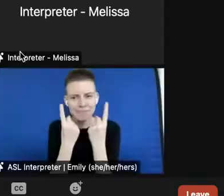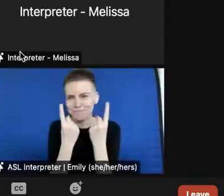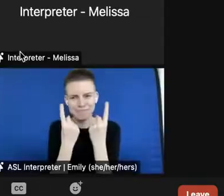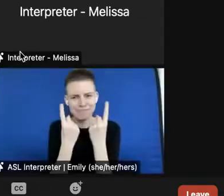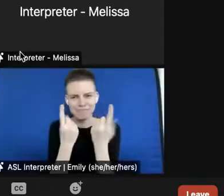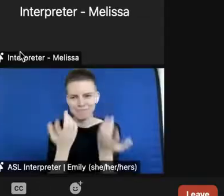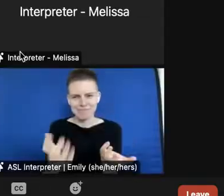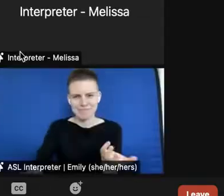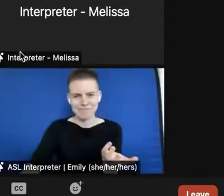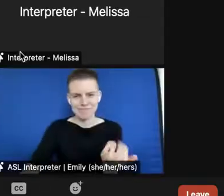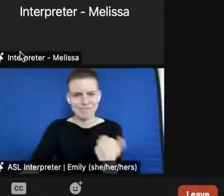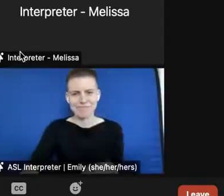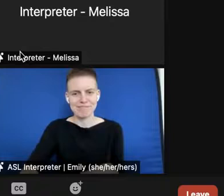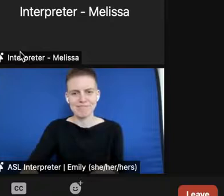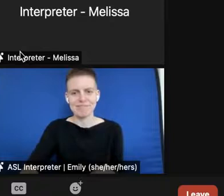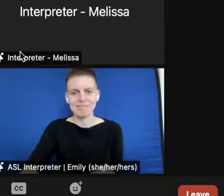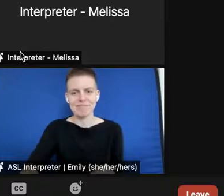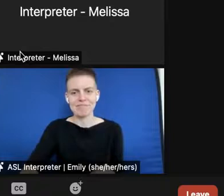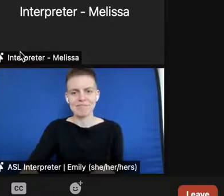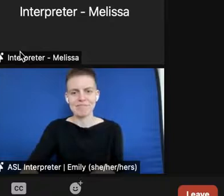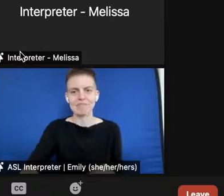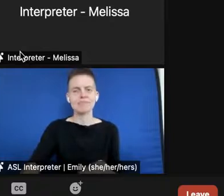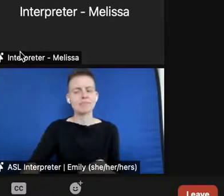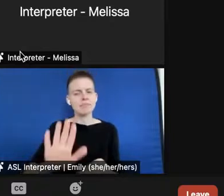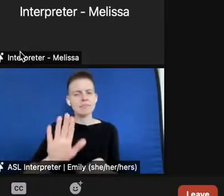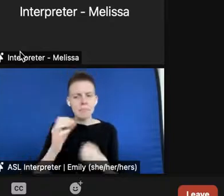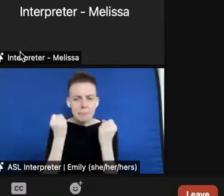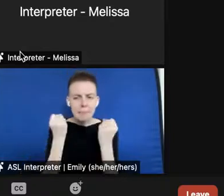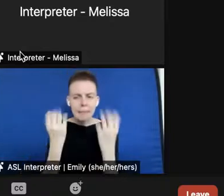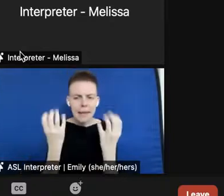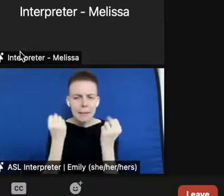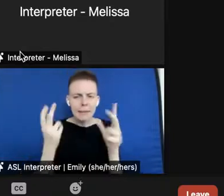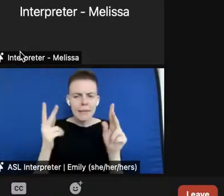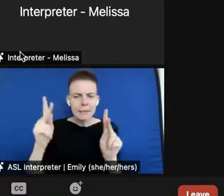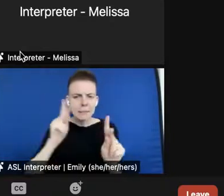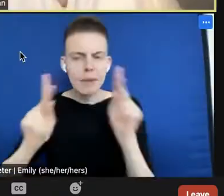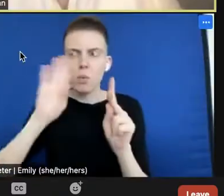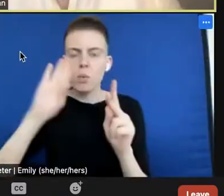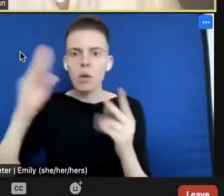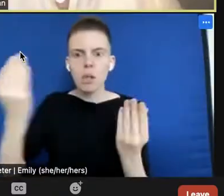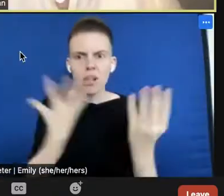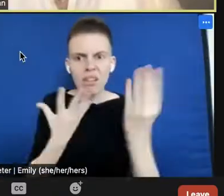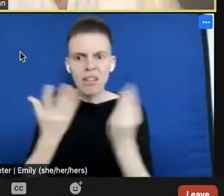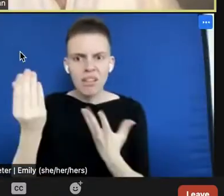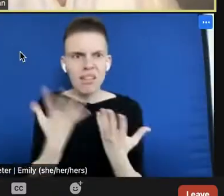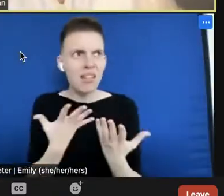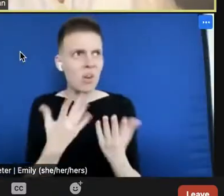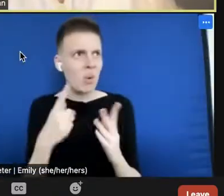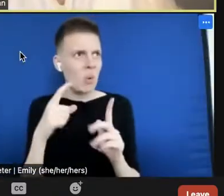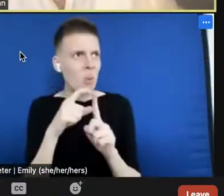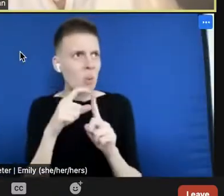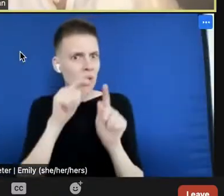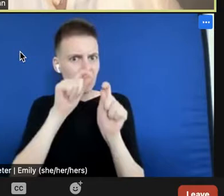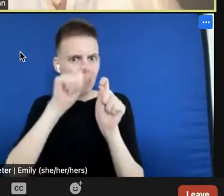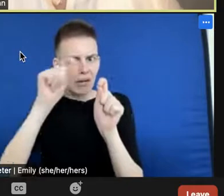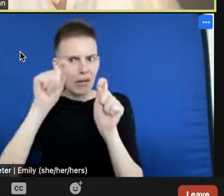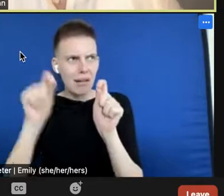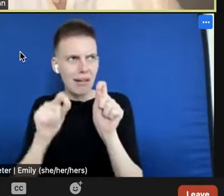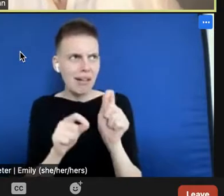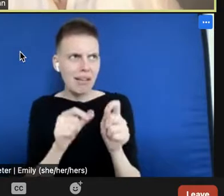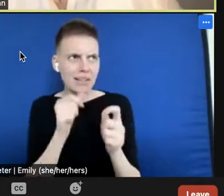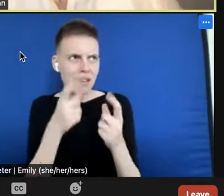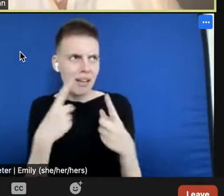angry people, your word bubbling doesn't work. Well, the key is there's a lot of